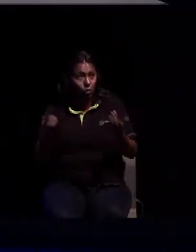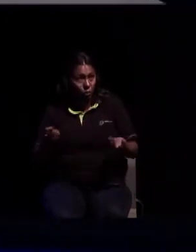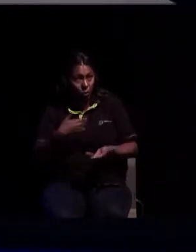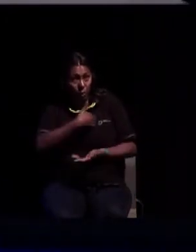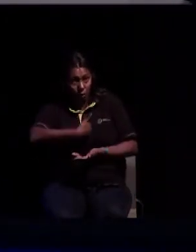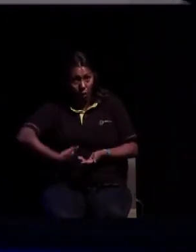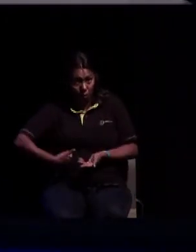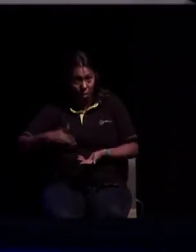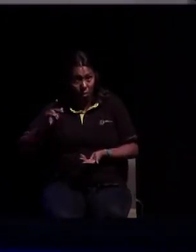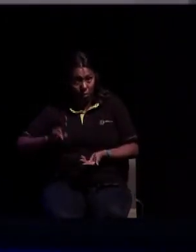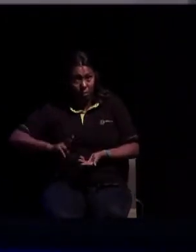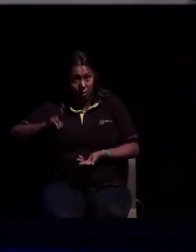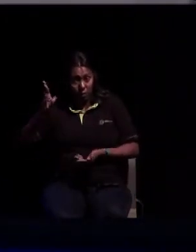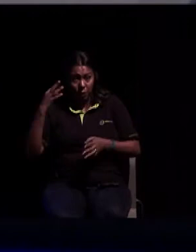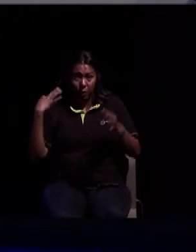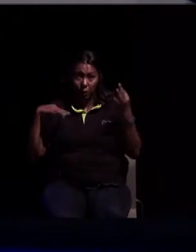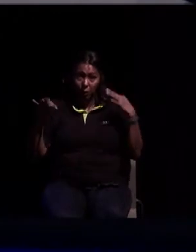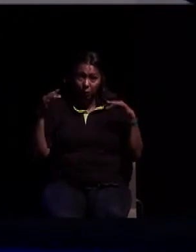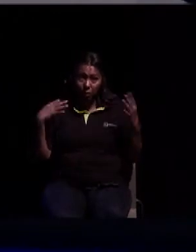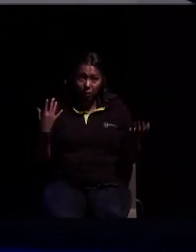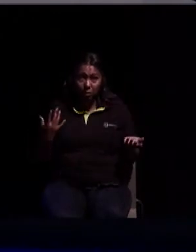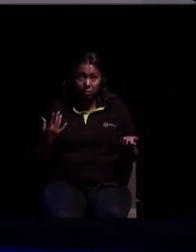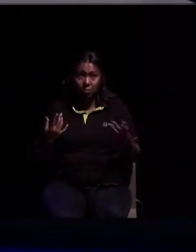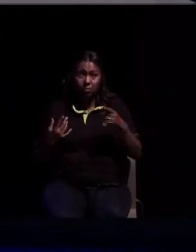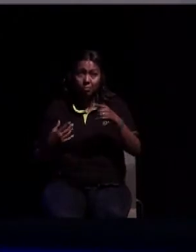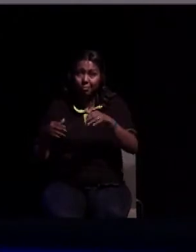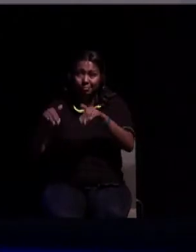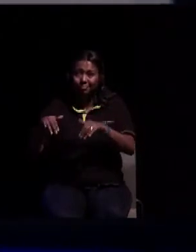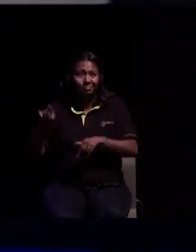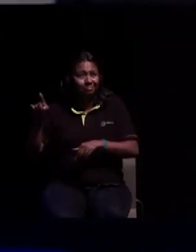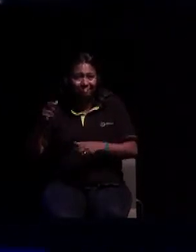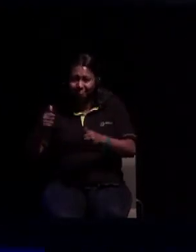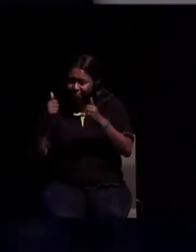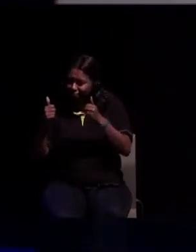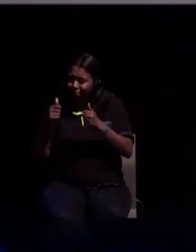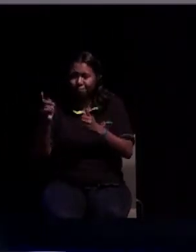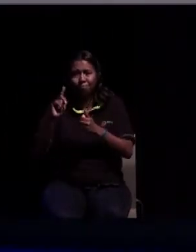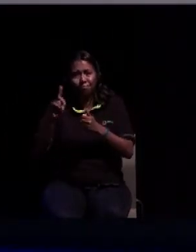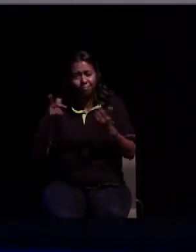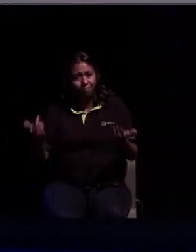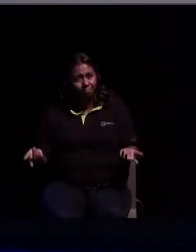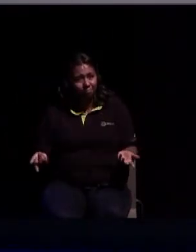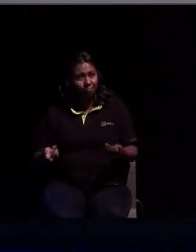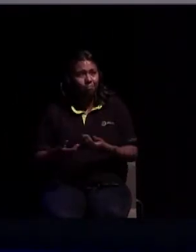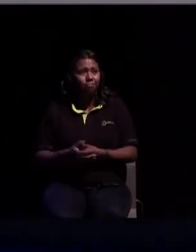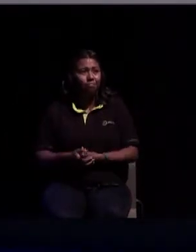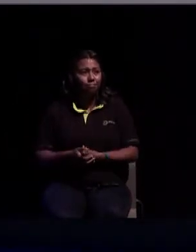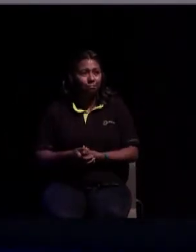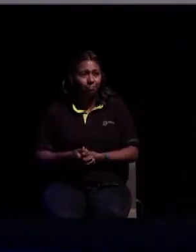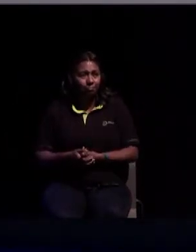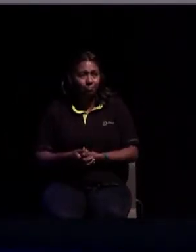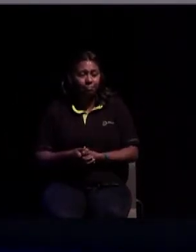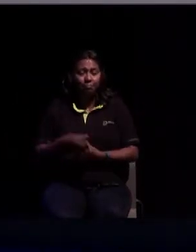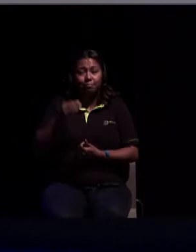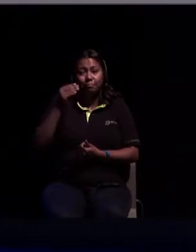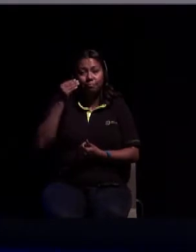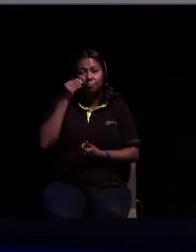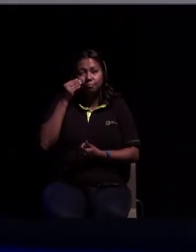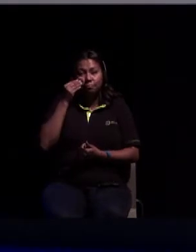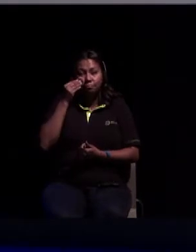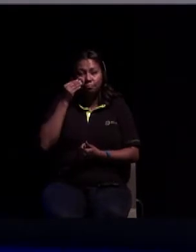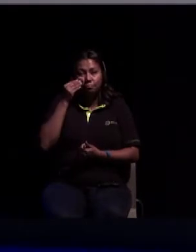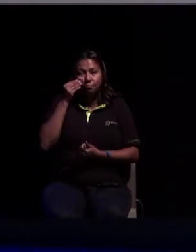Australia, it's not looking very positive. They are going for profits. When I look at the